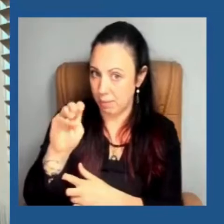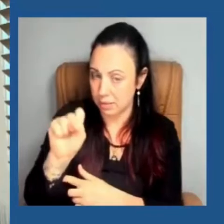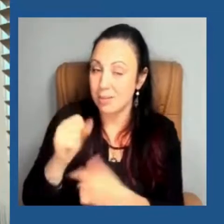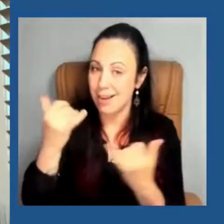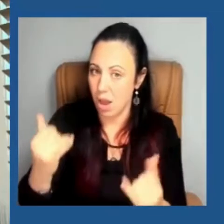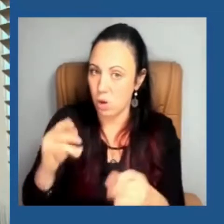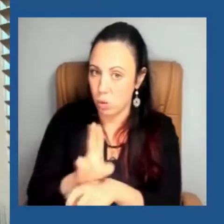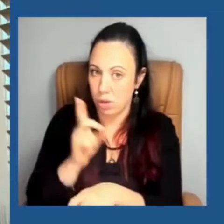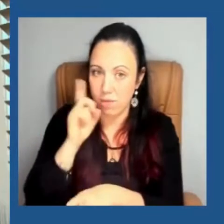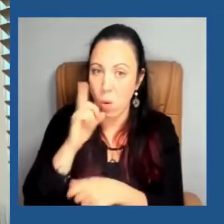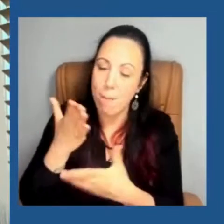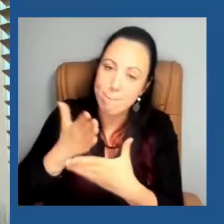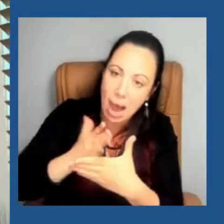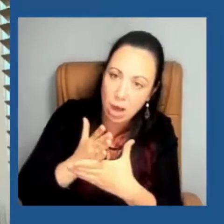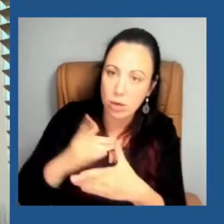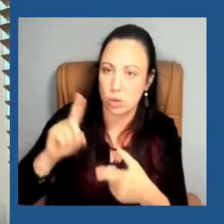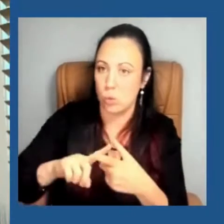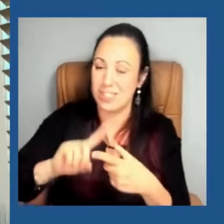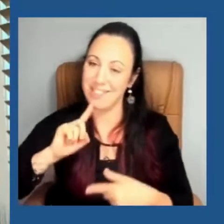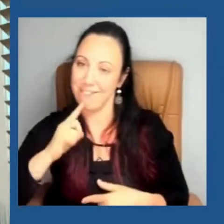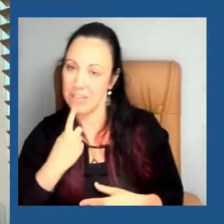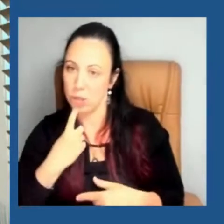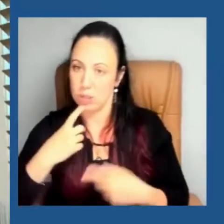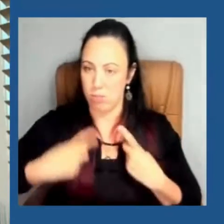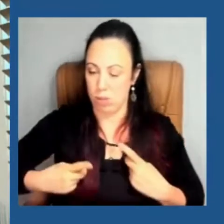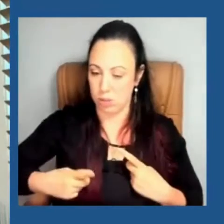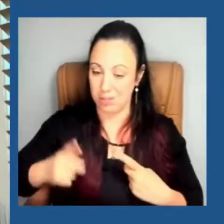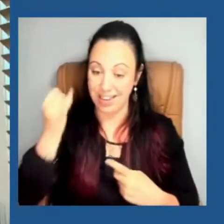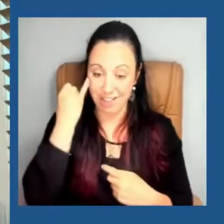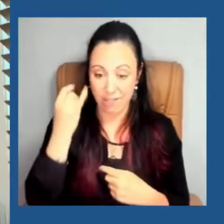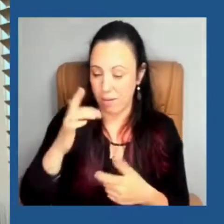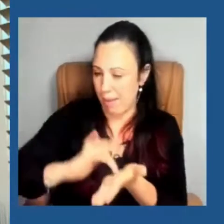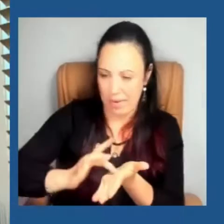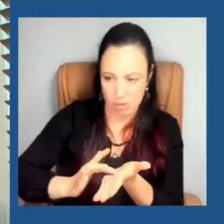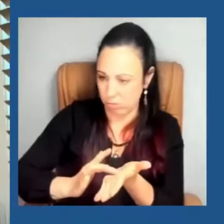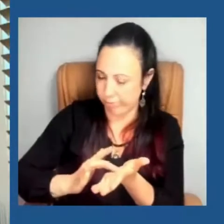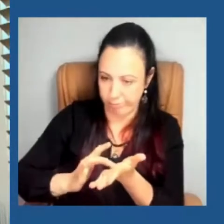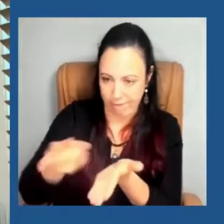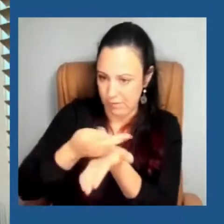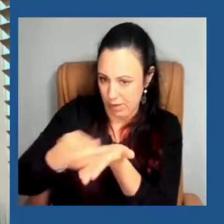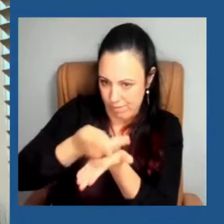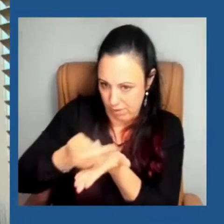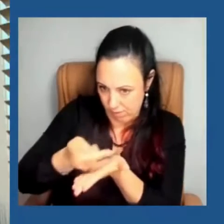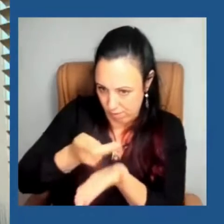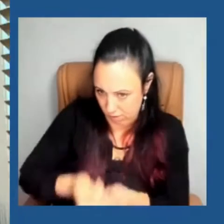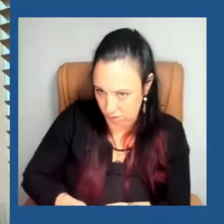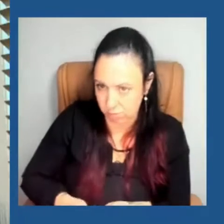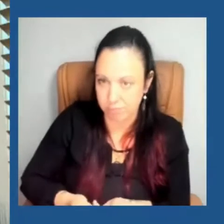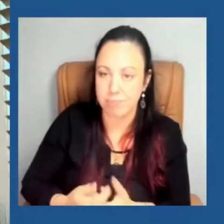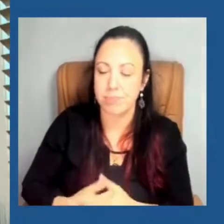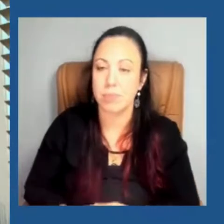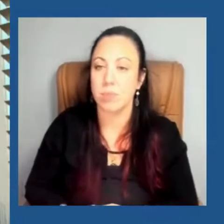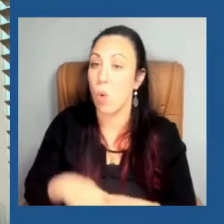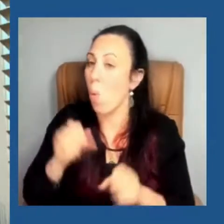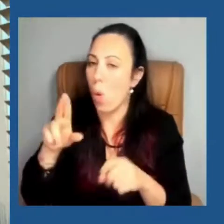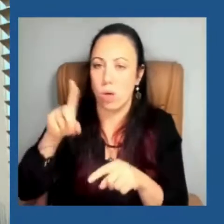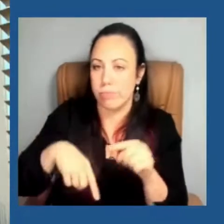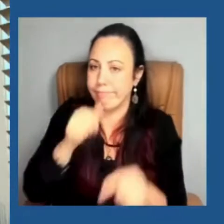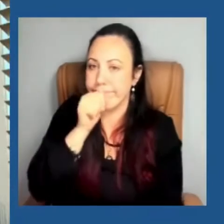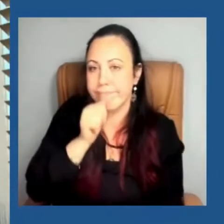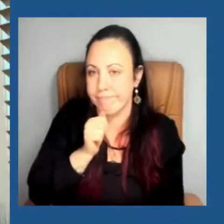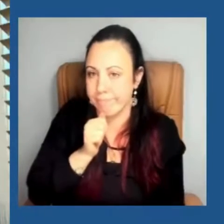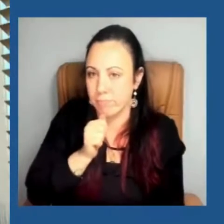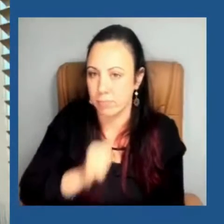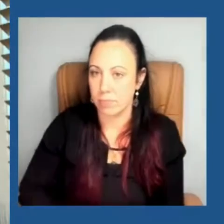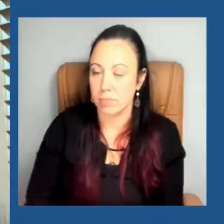treat moderate to severe depression in cases where medications have proven ineffective or intolerable.